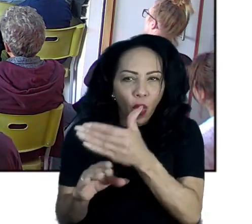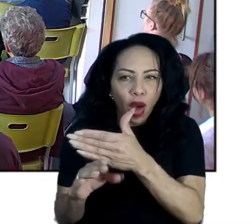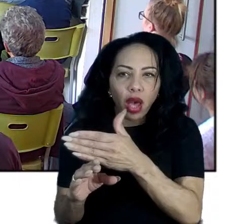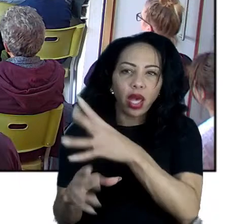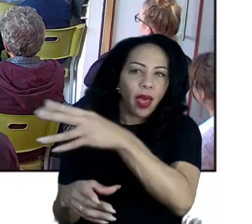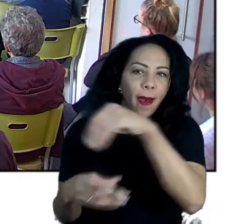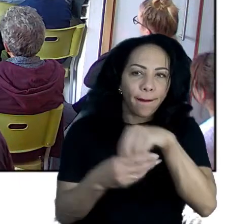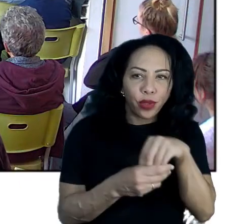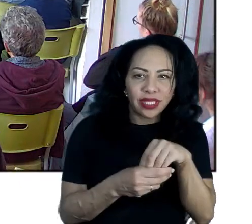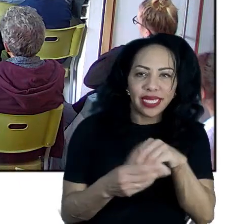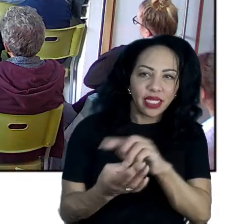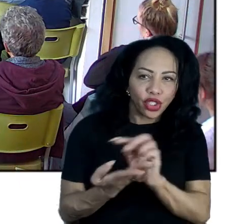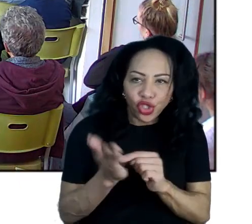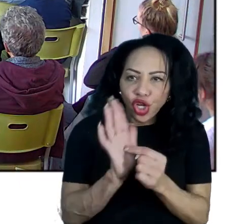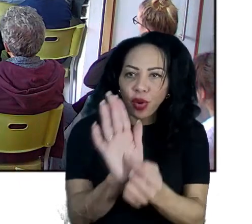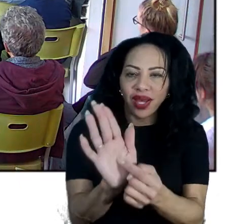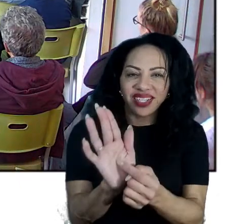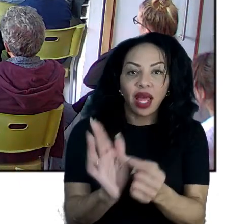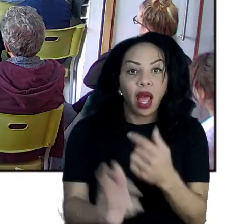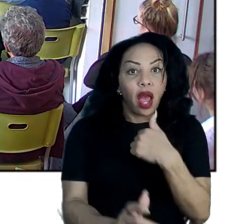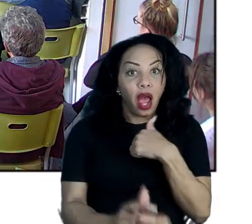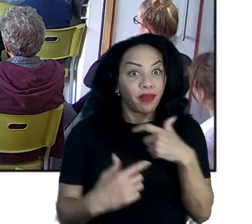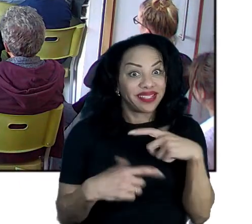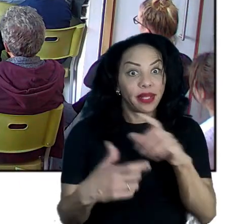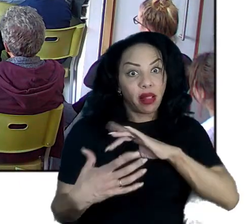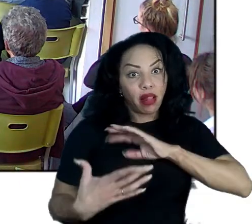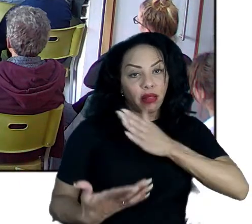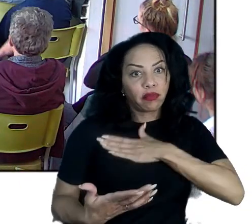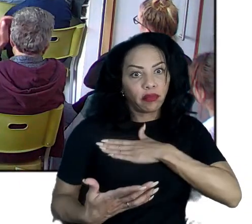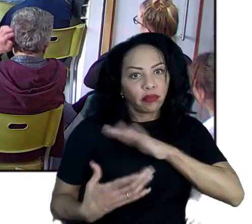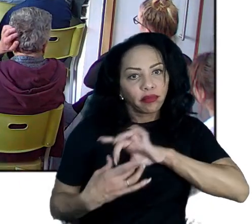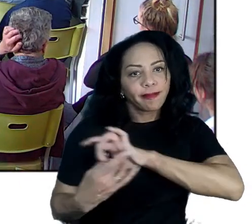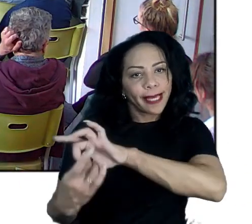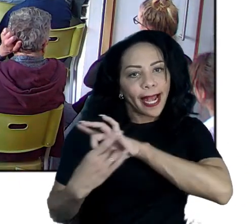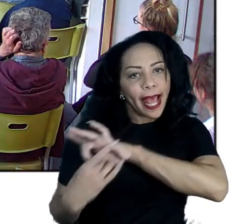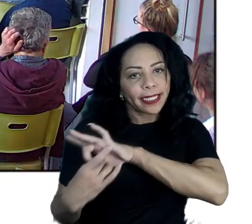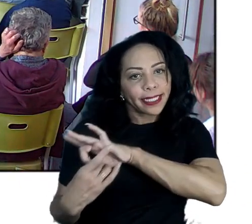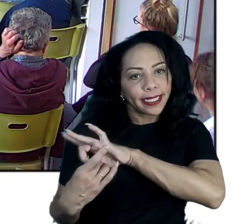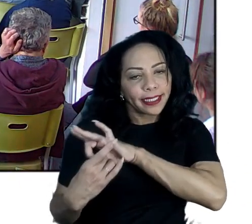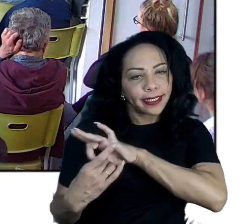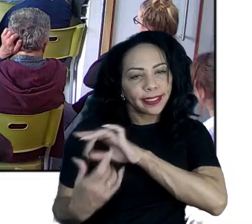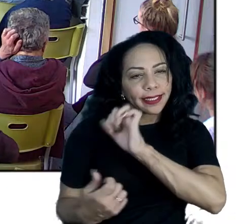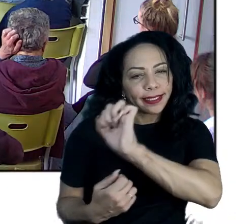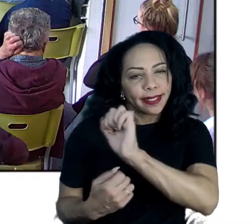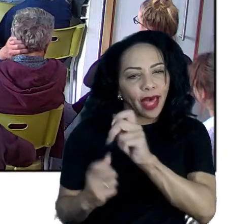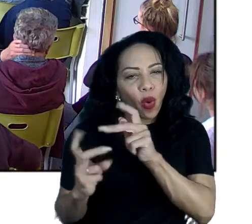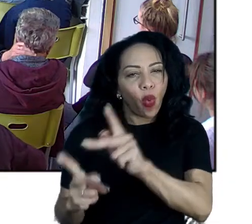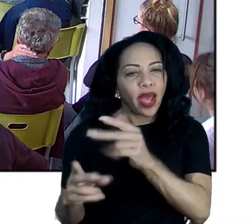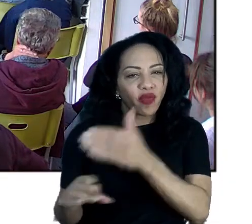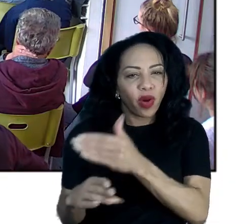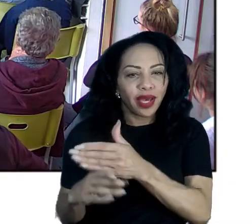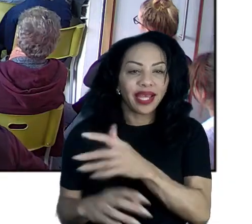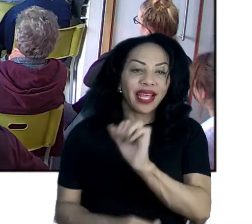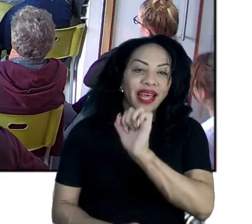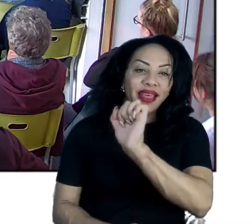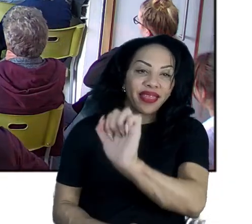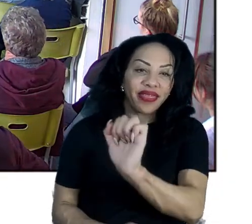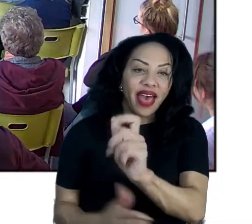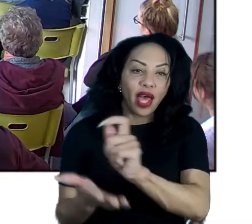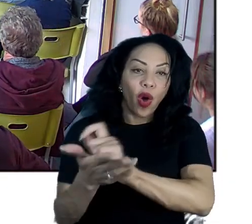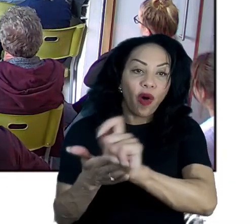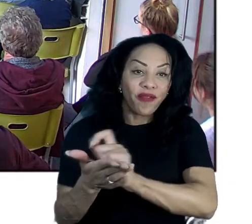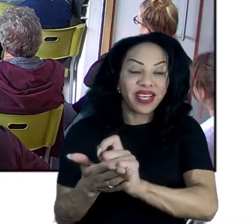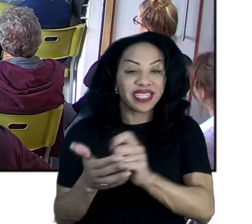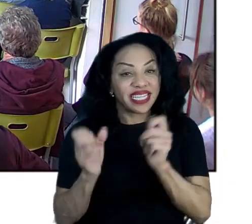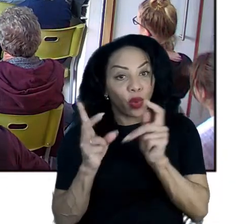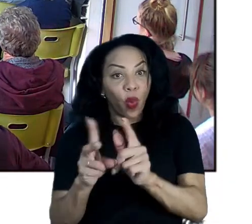connected to all of that. And in a sense, that office is a form of pedagogy. It's a gallery.